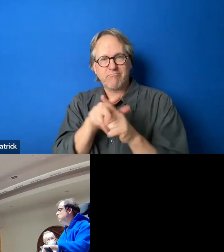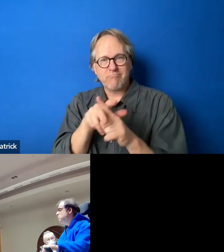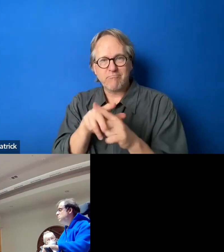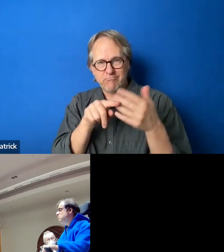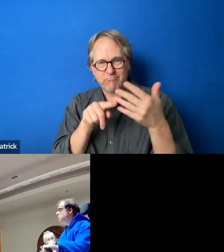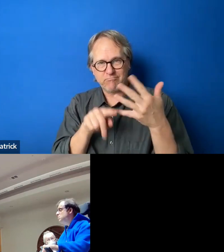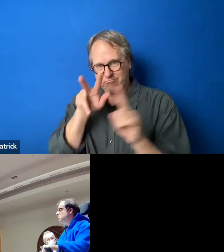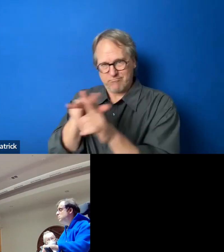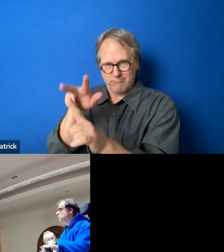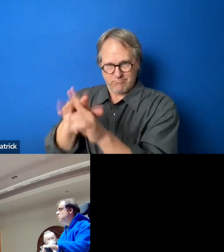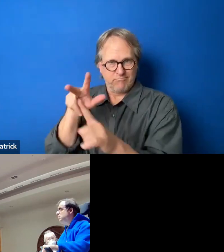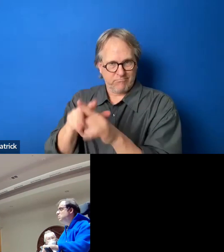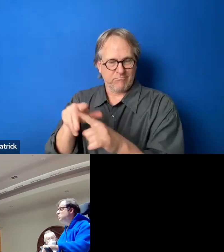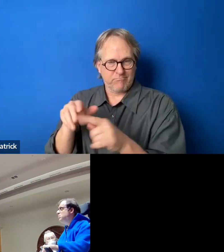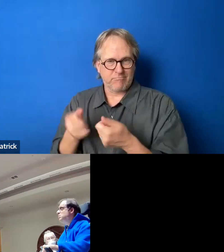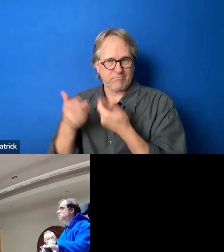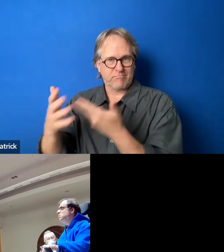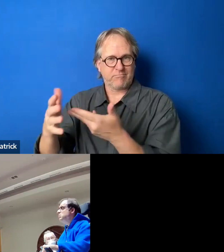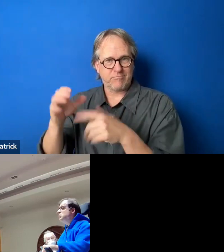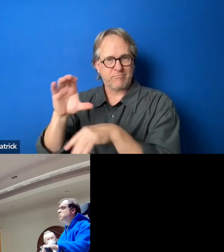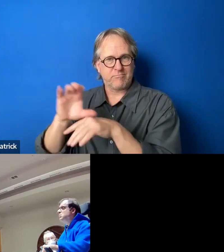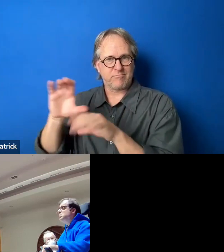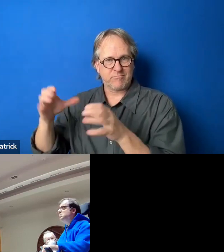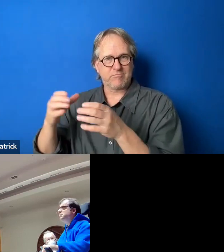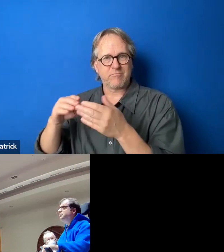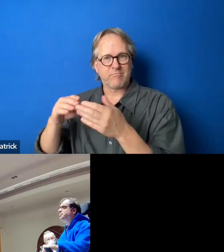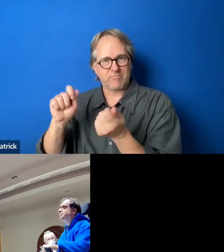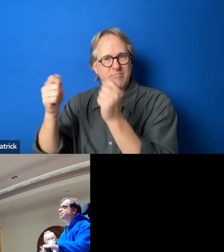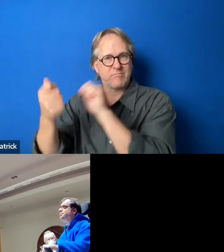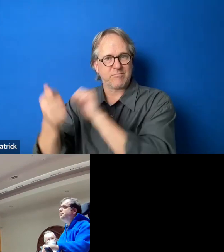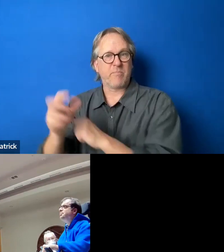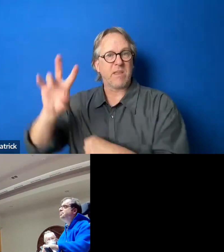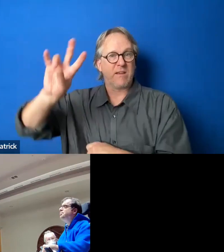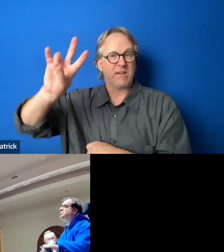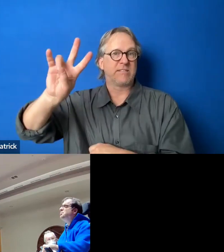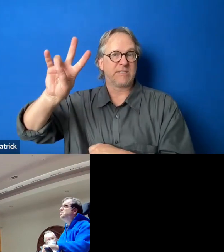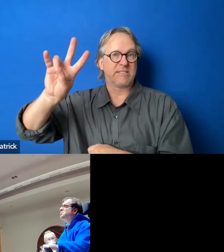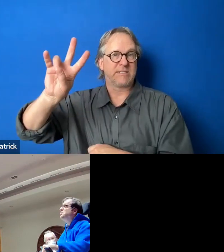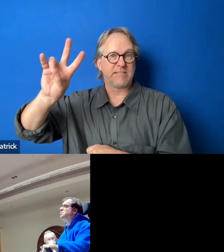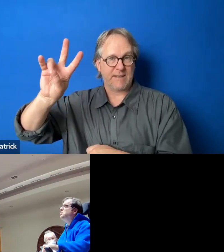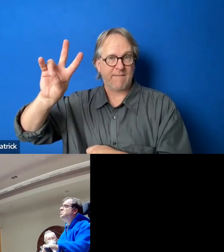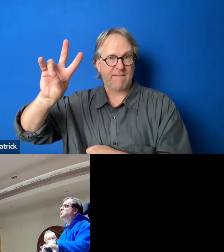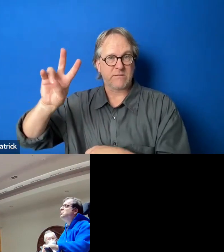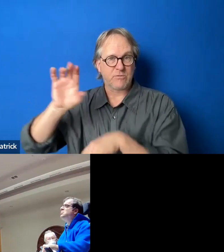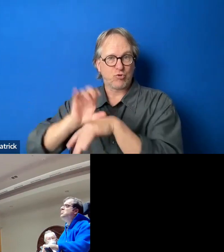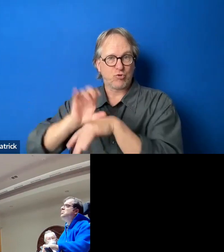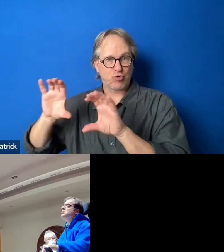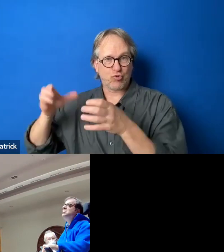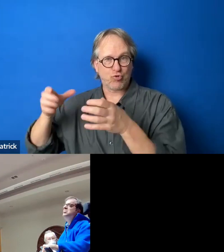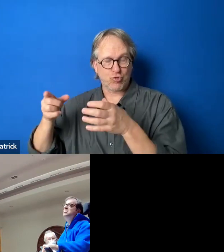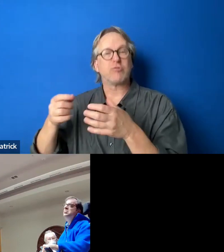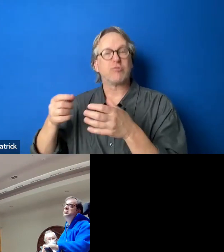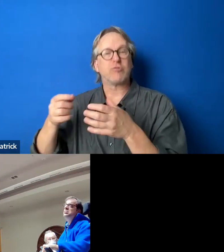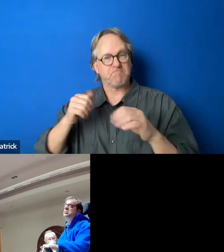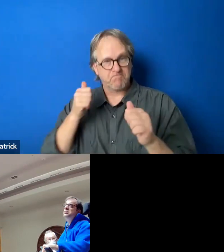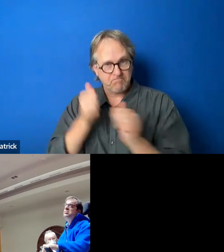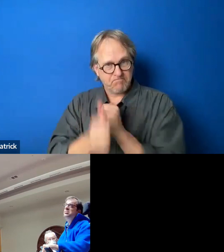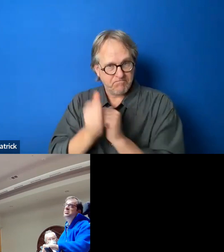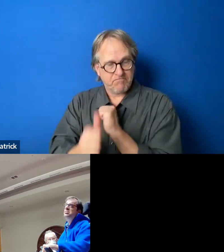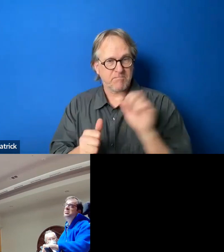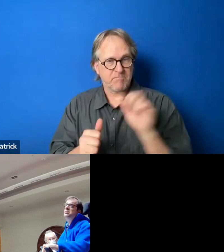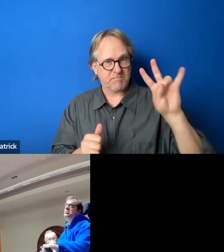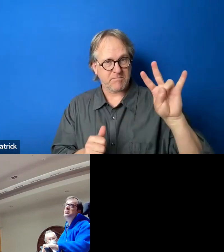And we've had 7 congregations complete the program since it, that